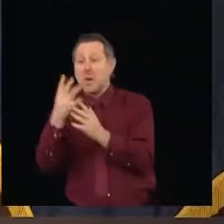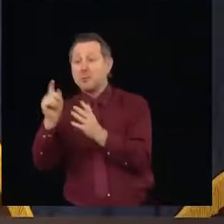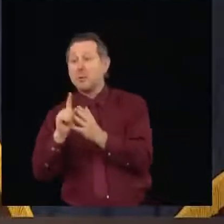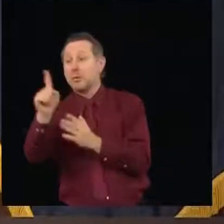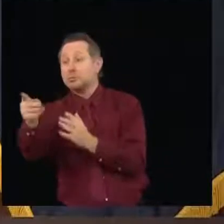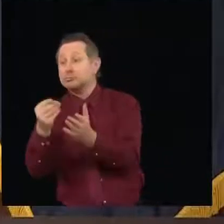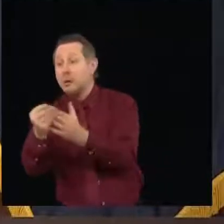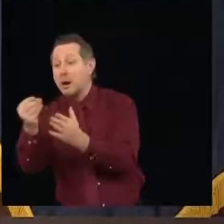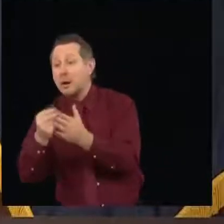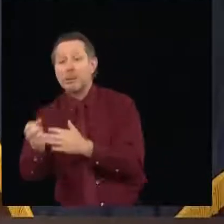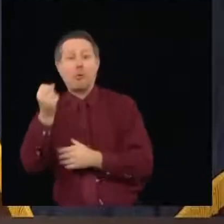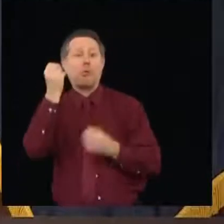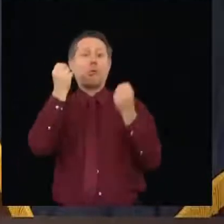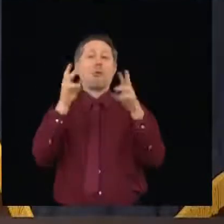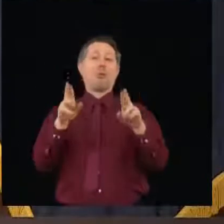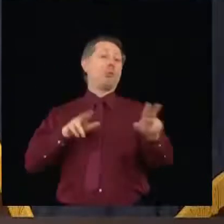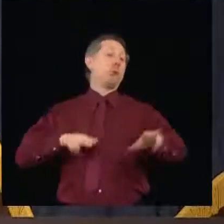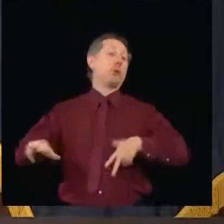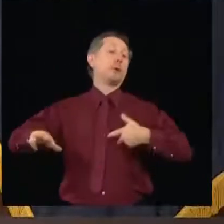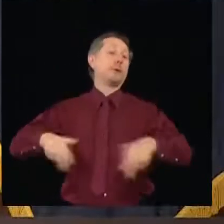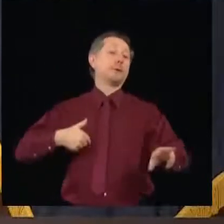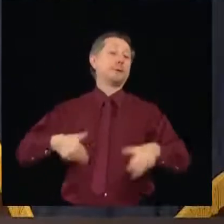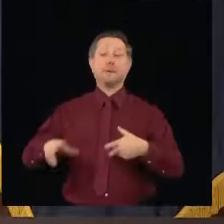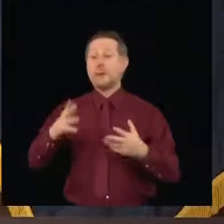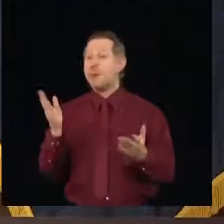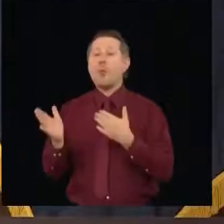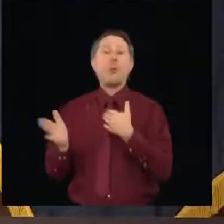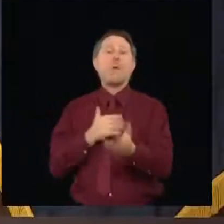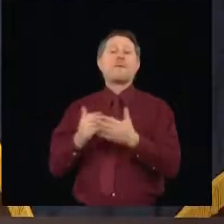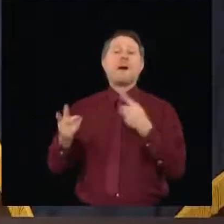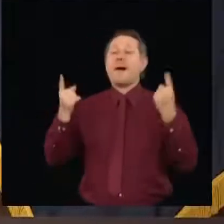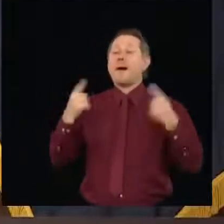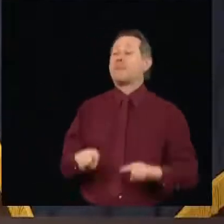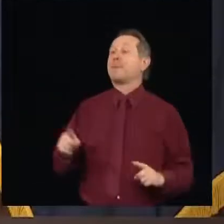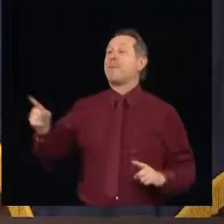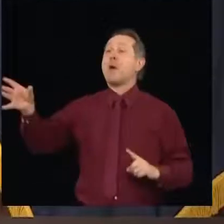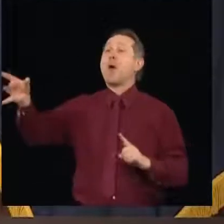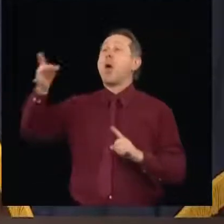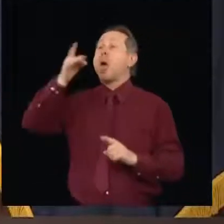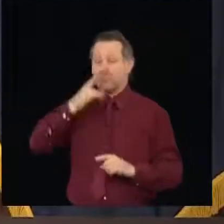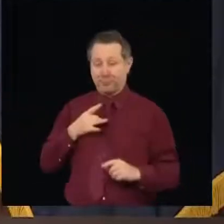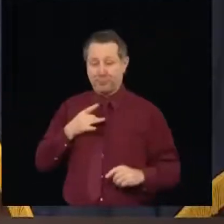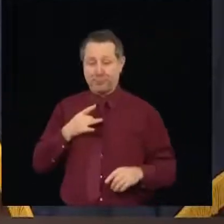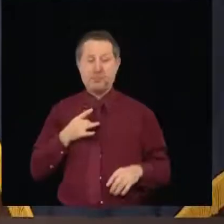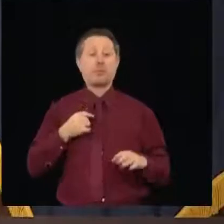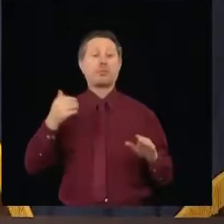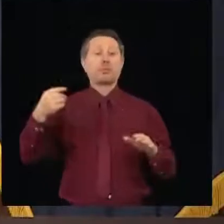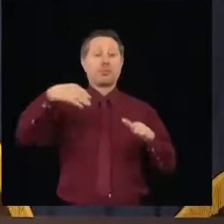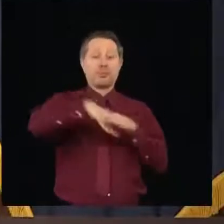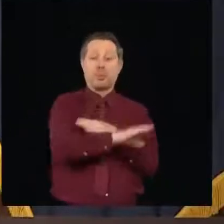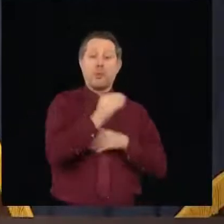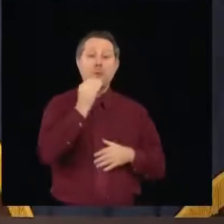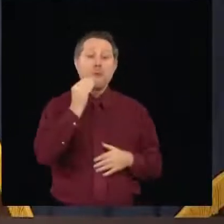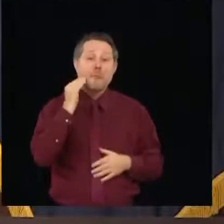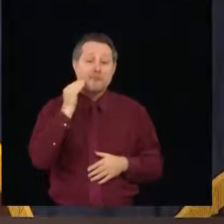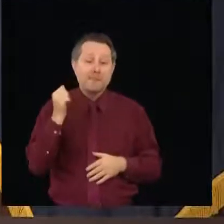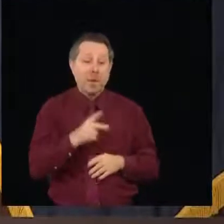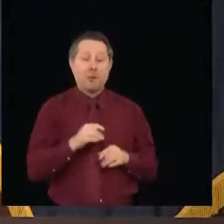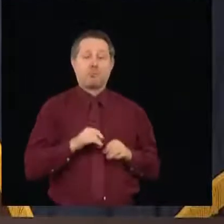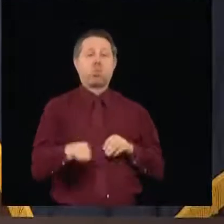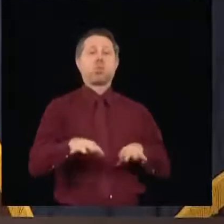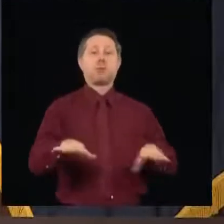or go for a walk or whatever they did and brought it back home if a person was staying home,